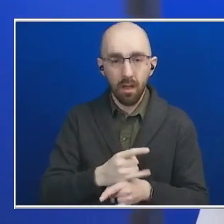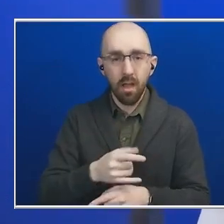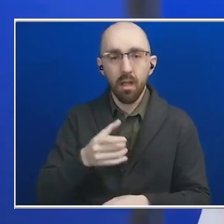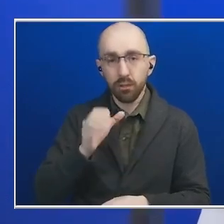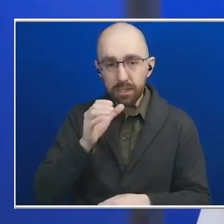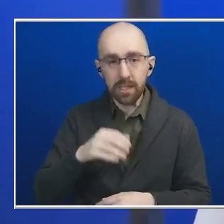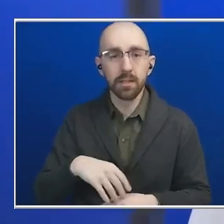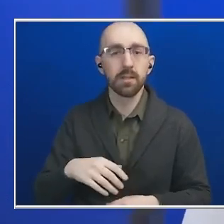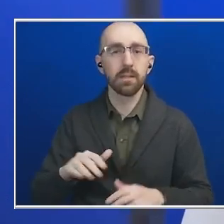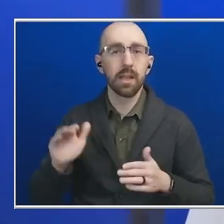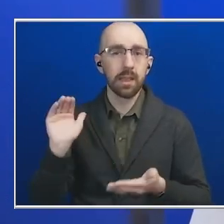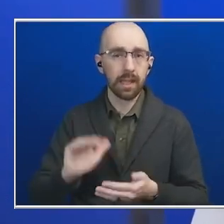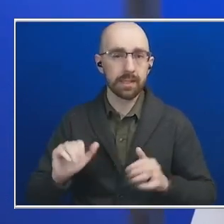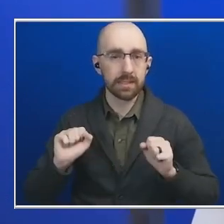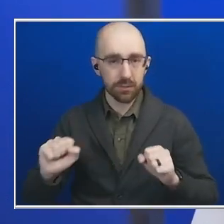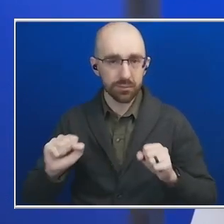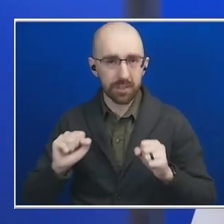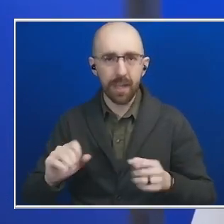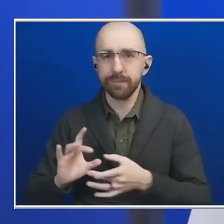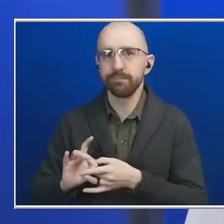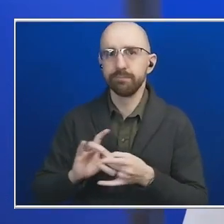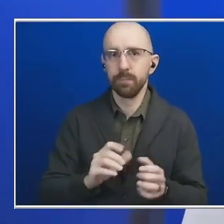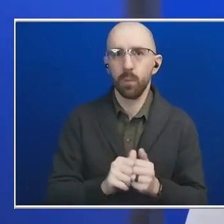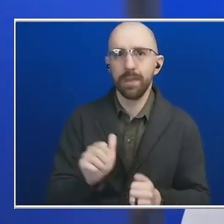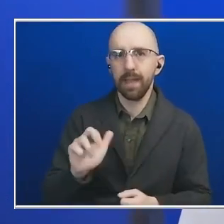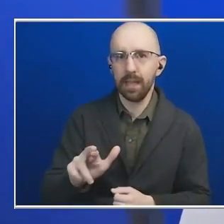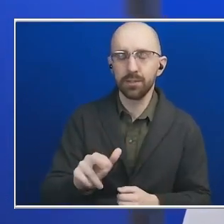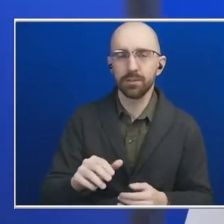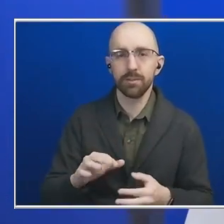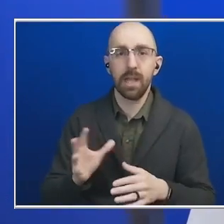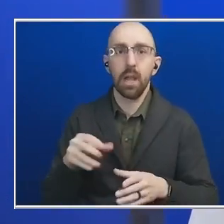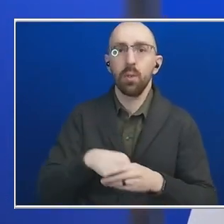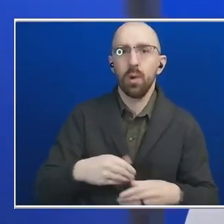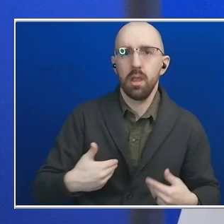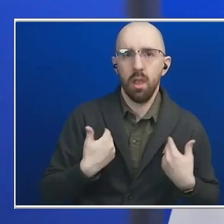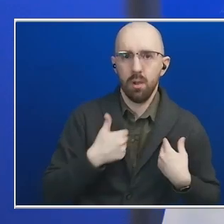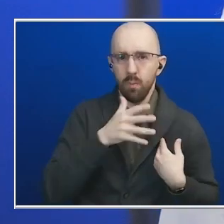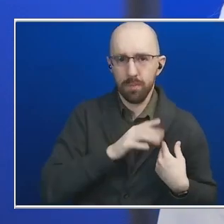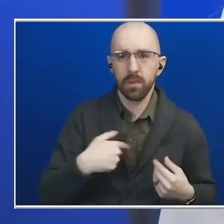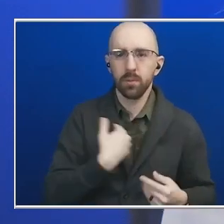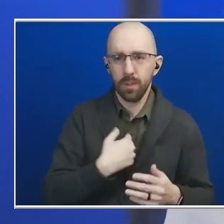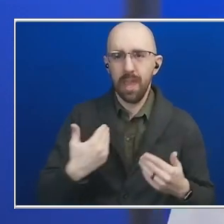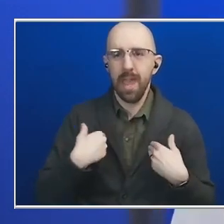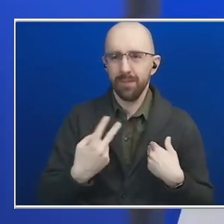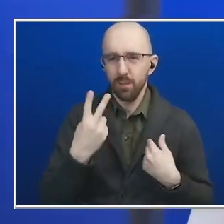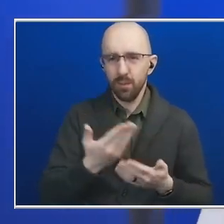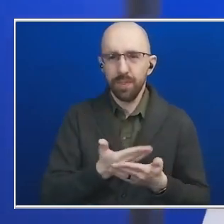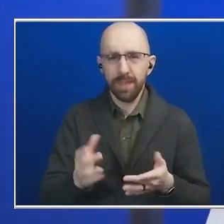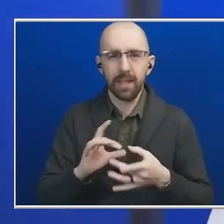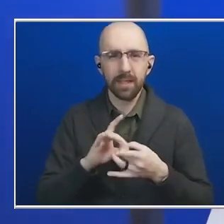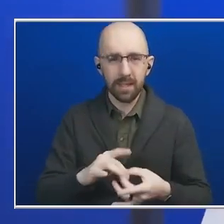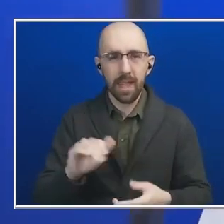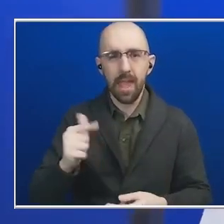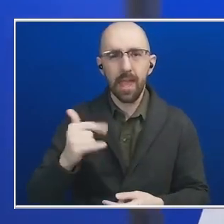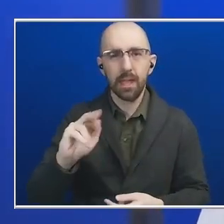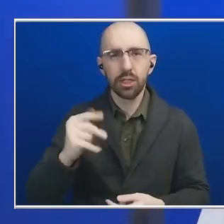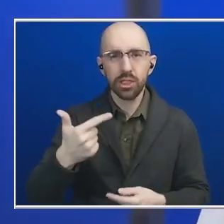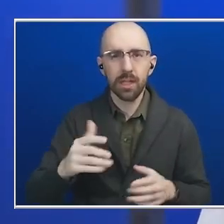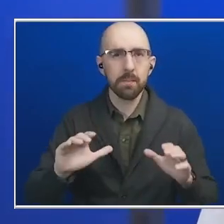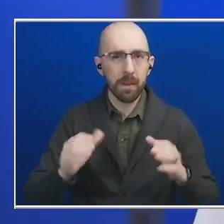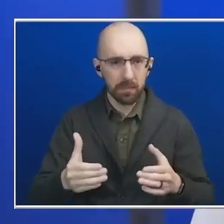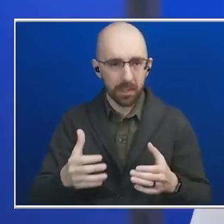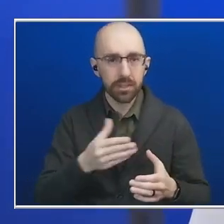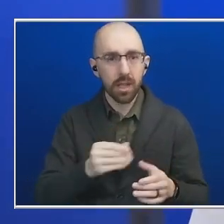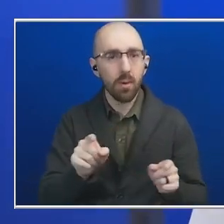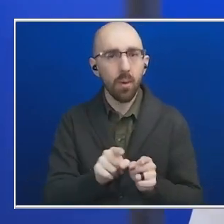increased breast cancer, including in younger women. So we have sort of two things going on, both with the aging population and then our general